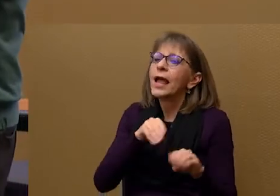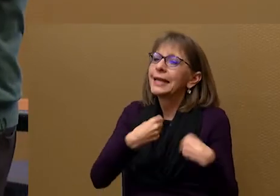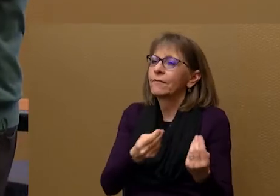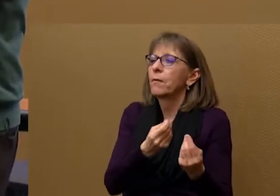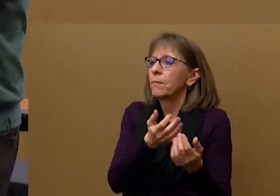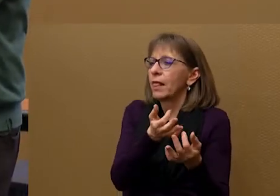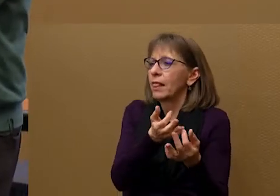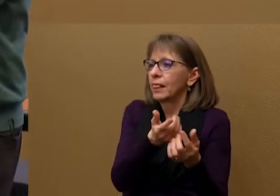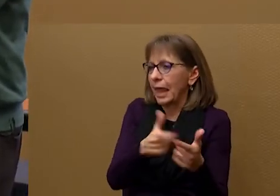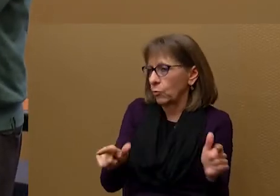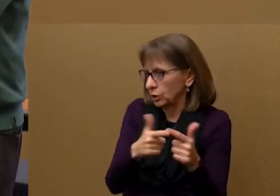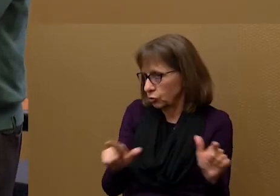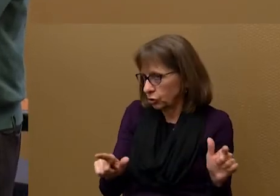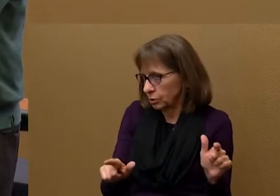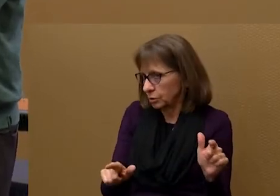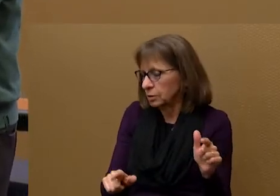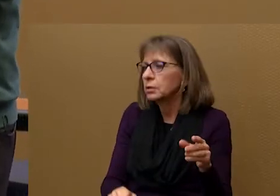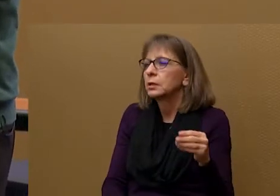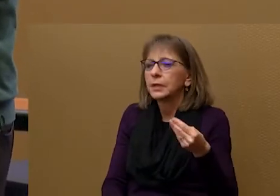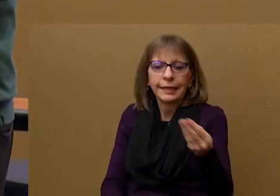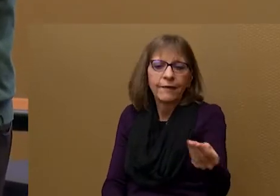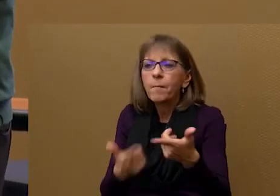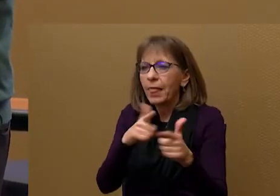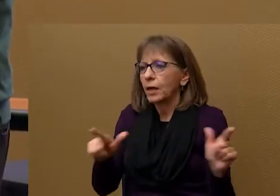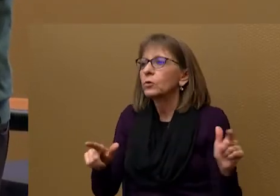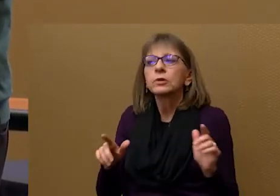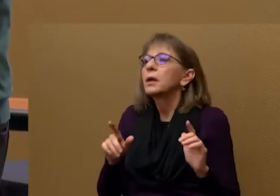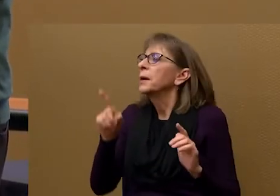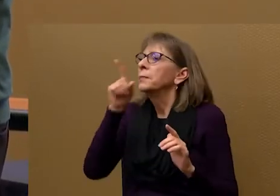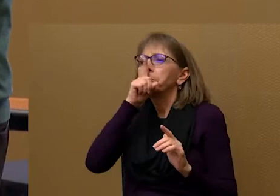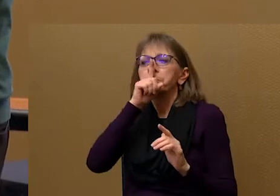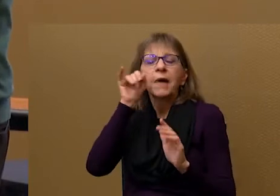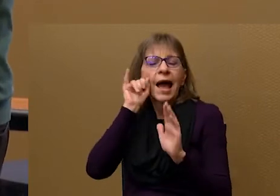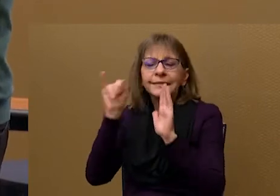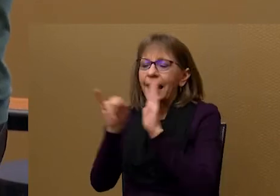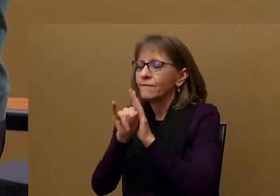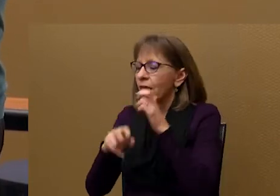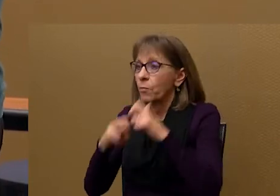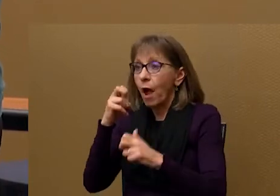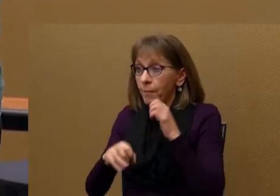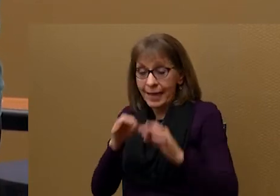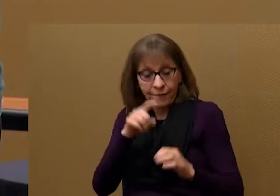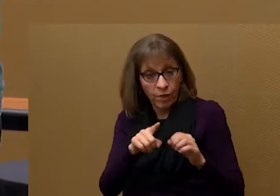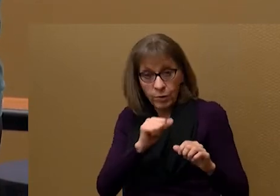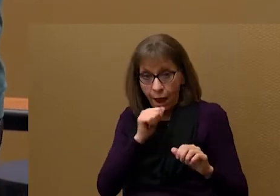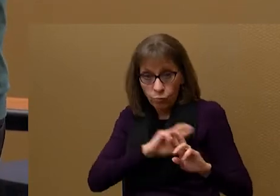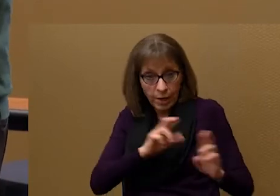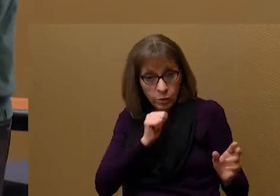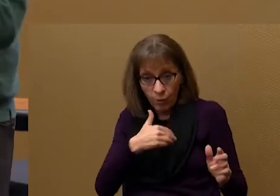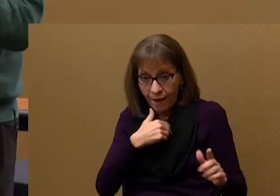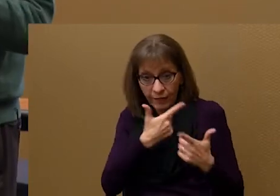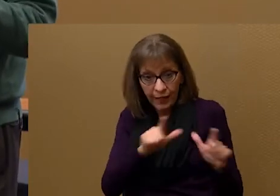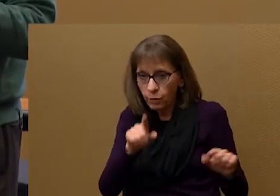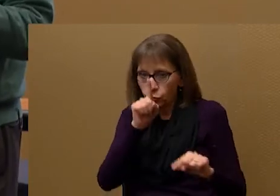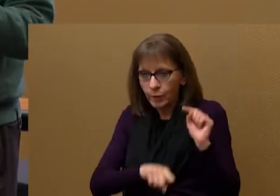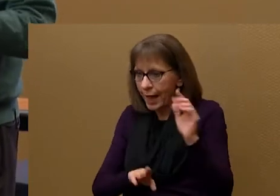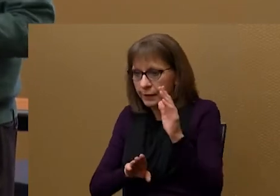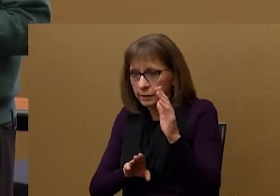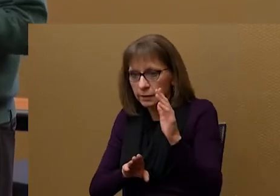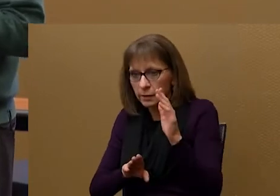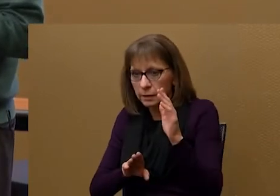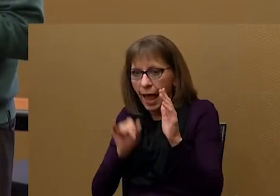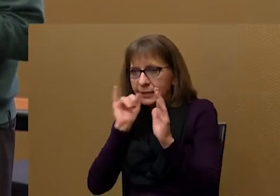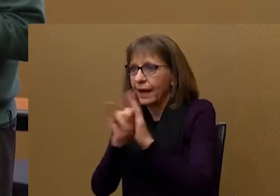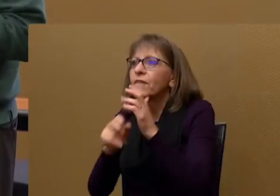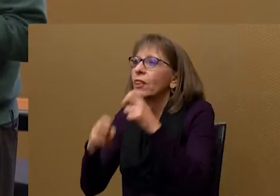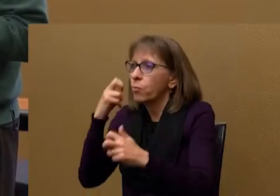problem solving with this kid. You're not at identifying with the problem. Kid is not developmentally ready for that. You're doing empathy. Seems